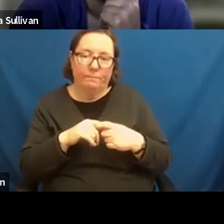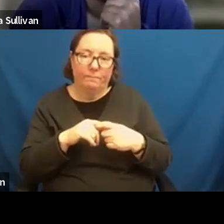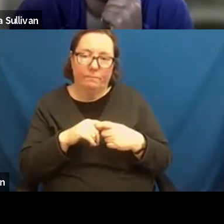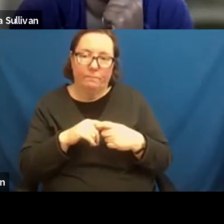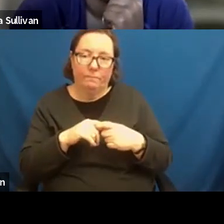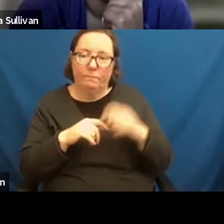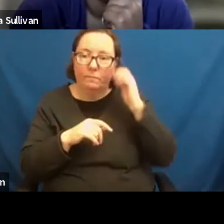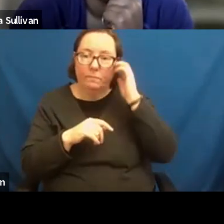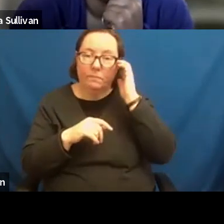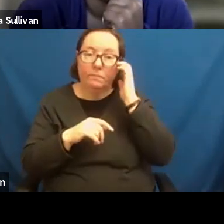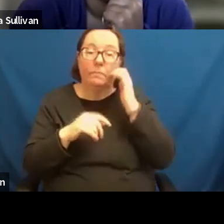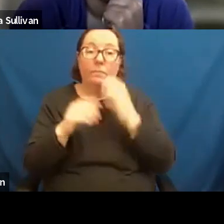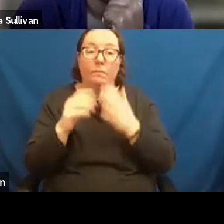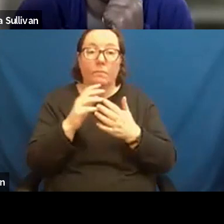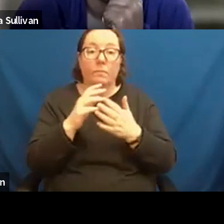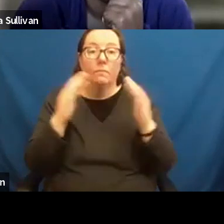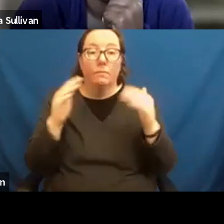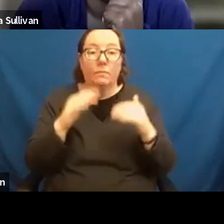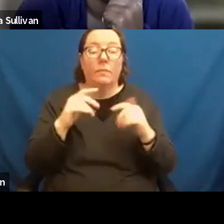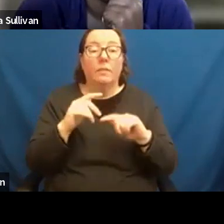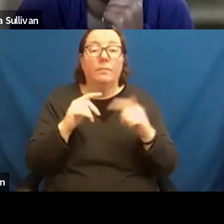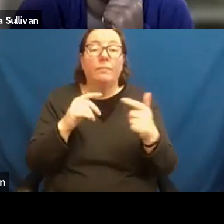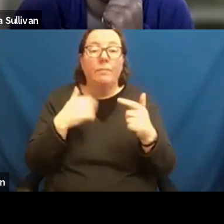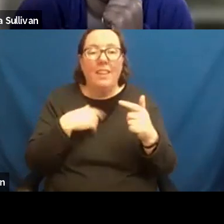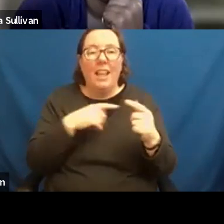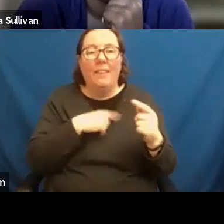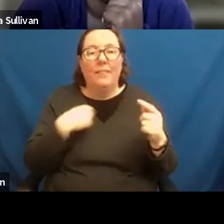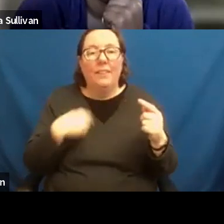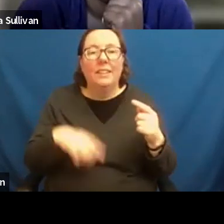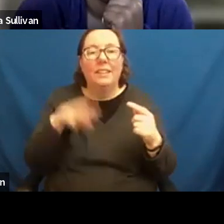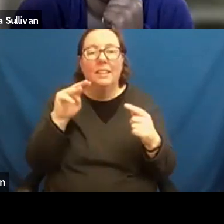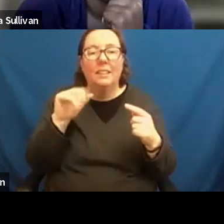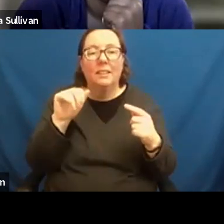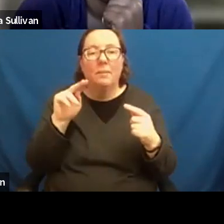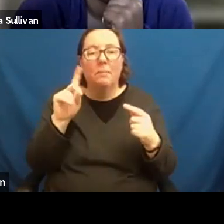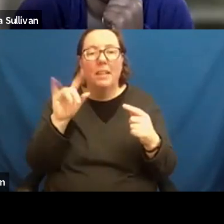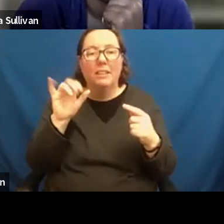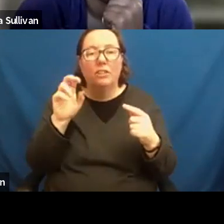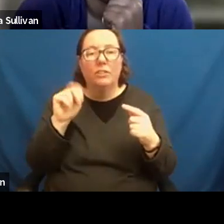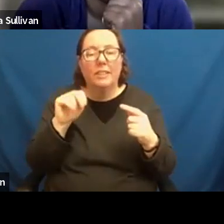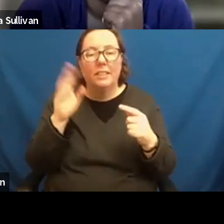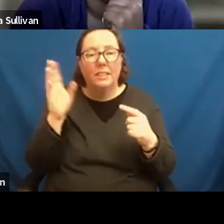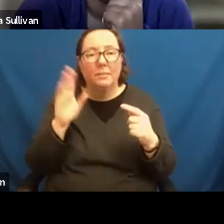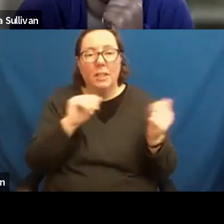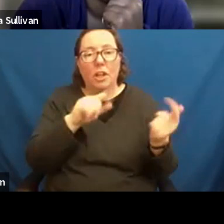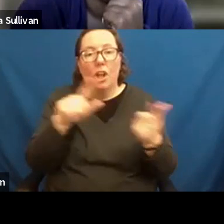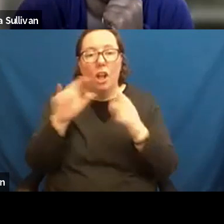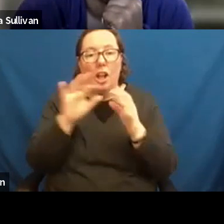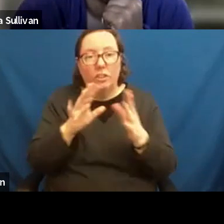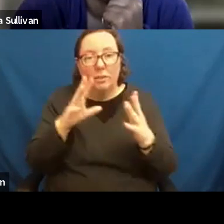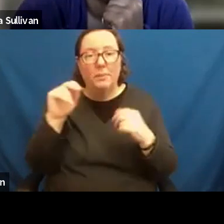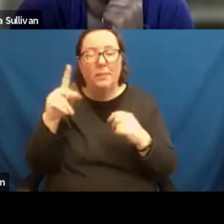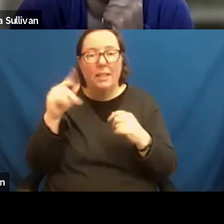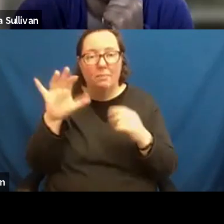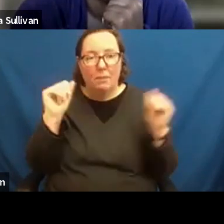So we now have a Mandarin speaker. I will turn off the interpretation icon. Interpreters and the public will all